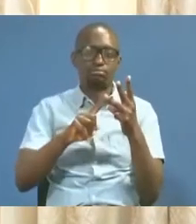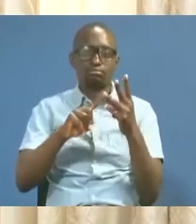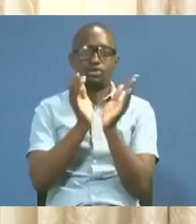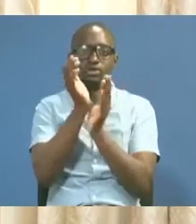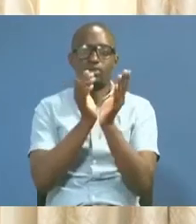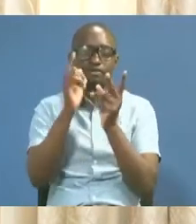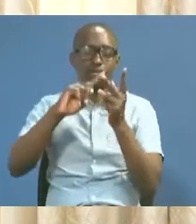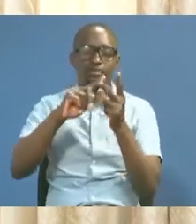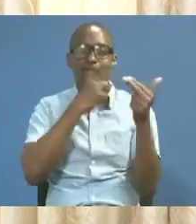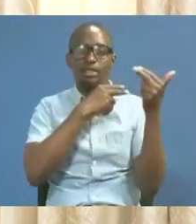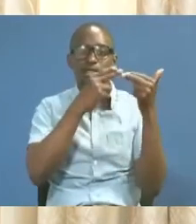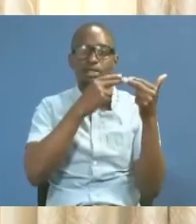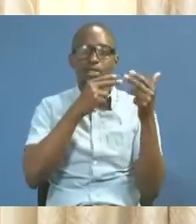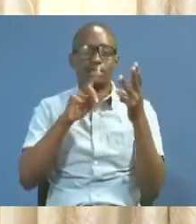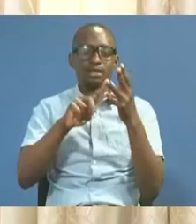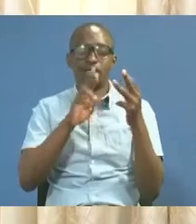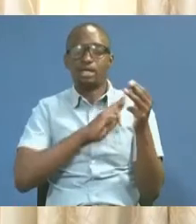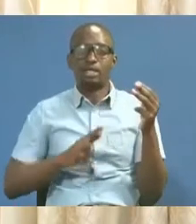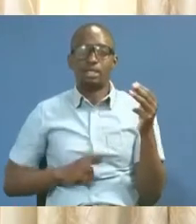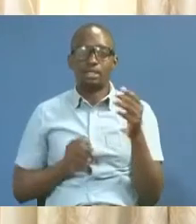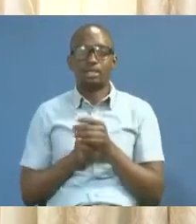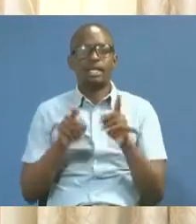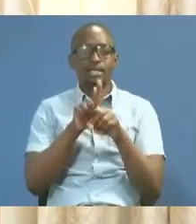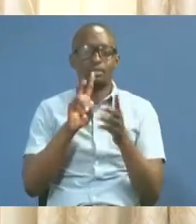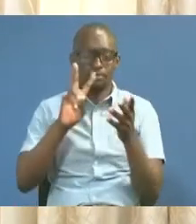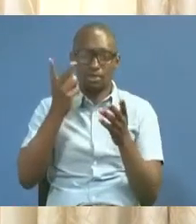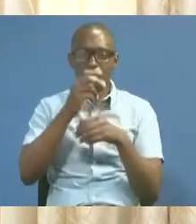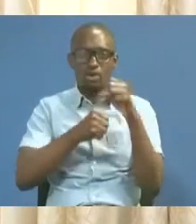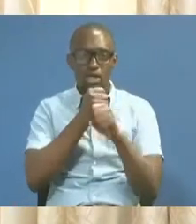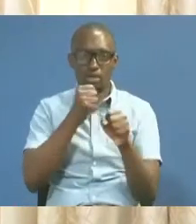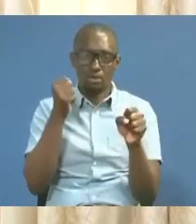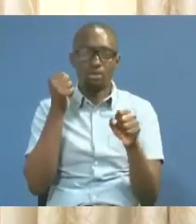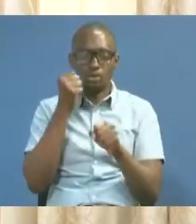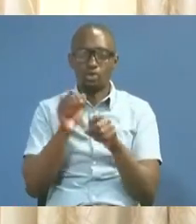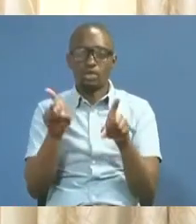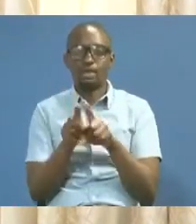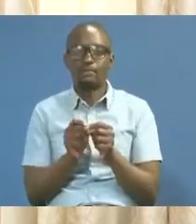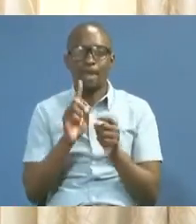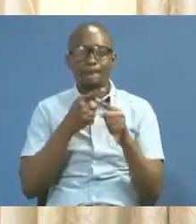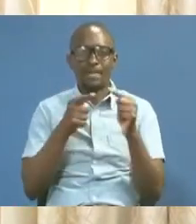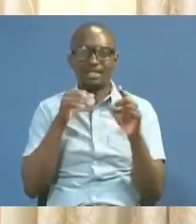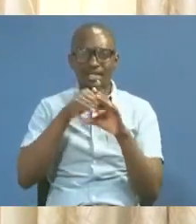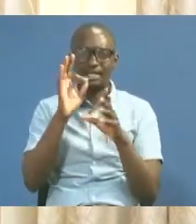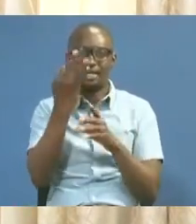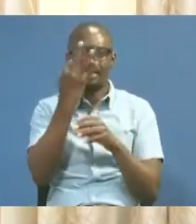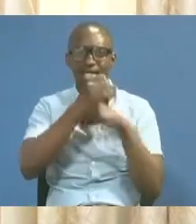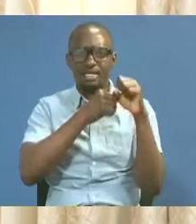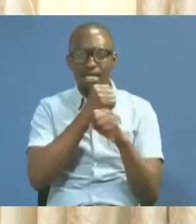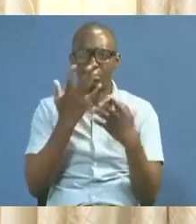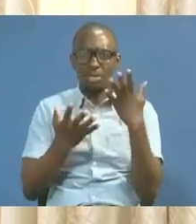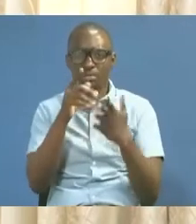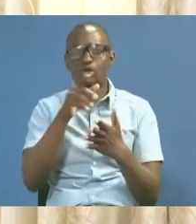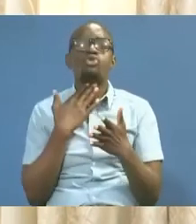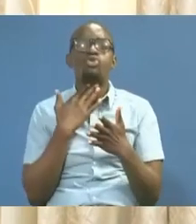and religious studies. Second year, you'll do the same. But when you go to third year, you may want to opt